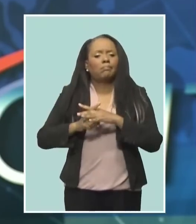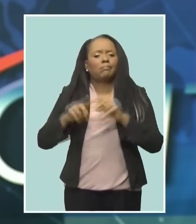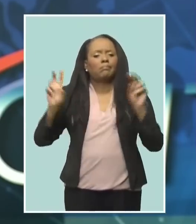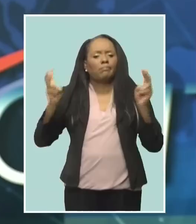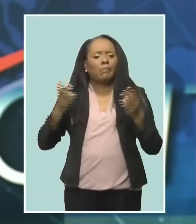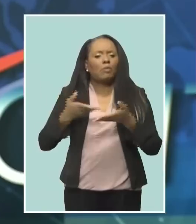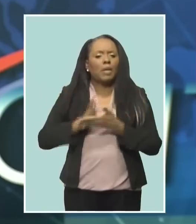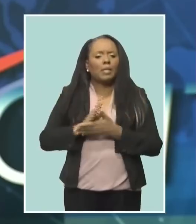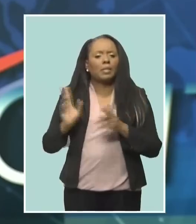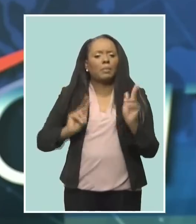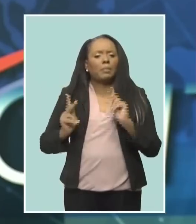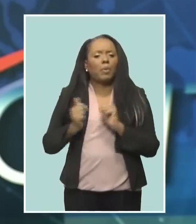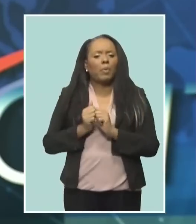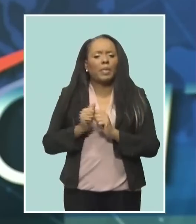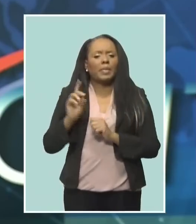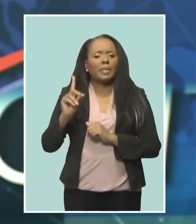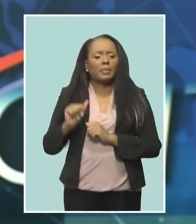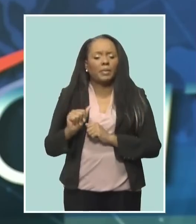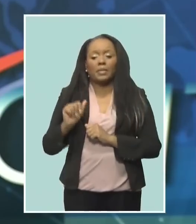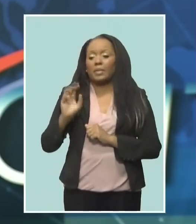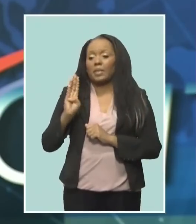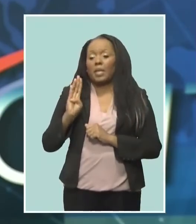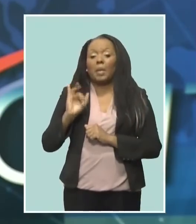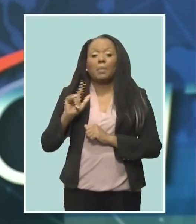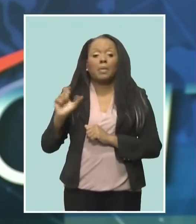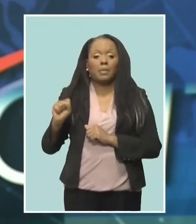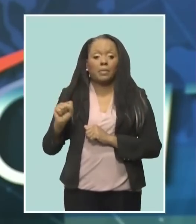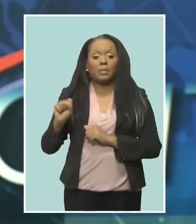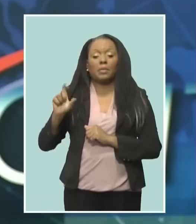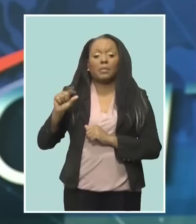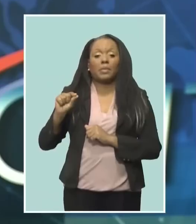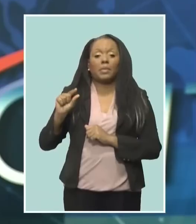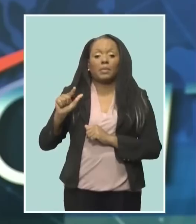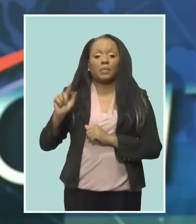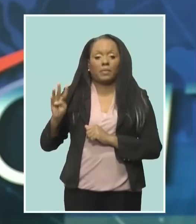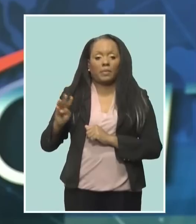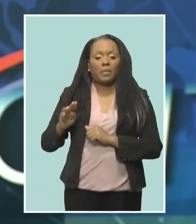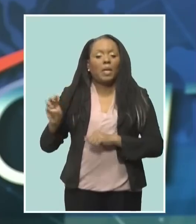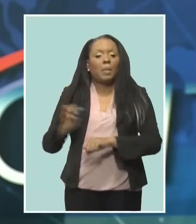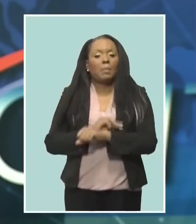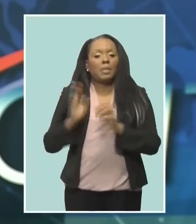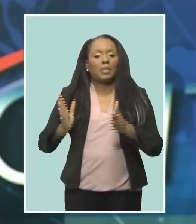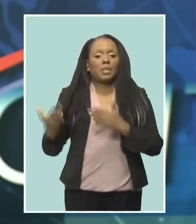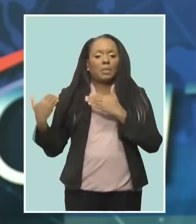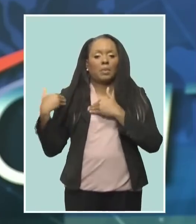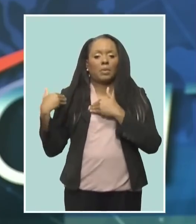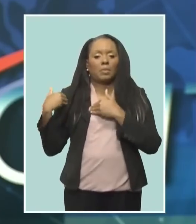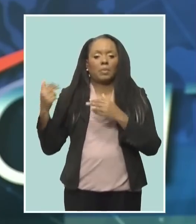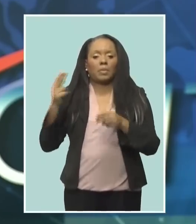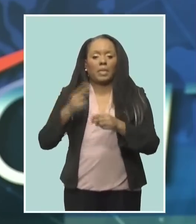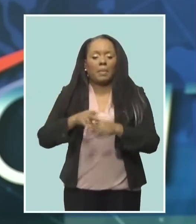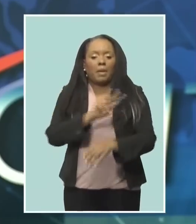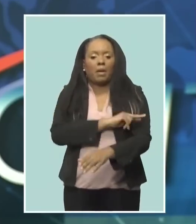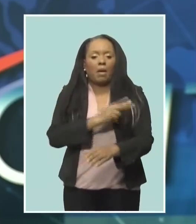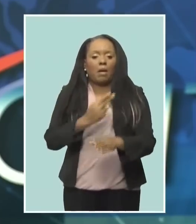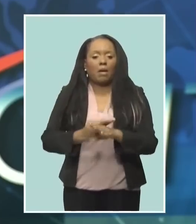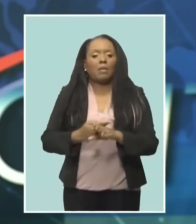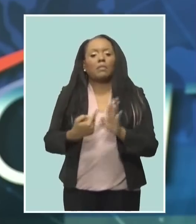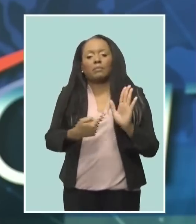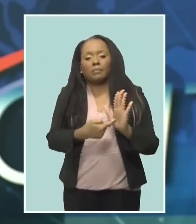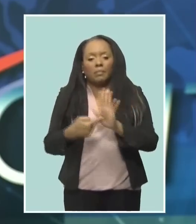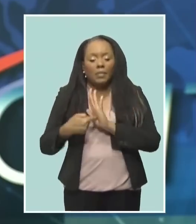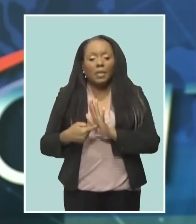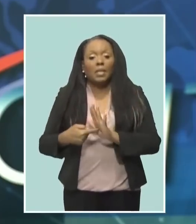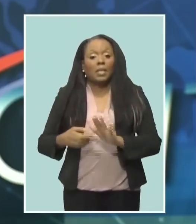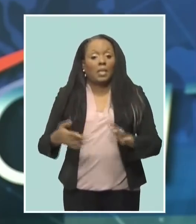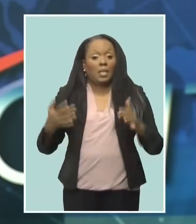Disabilities Bill 2024. Minister of People Empowerment and Elder Affairs Kirk Humphrey highlighted the problem, and tonight we hear